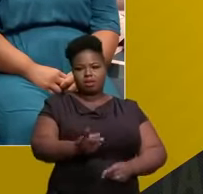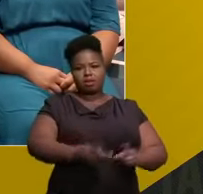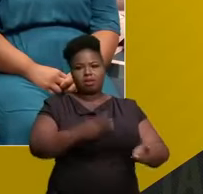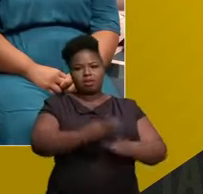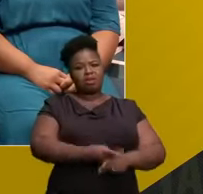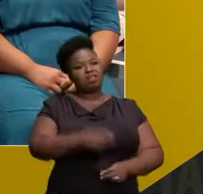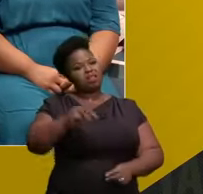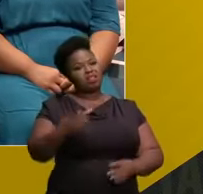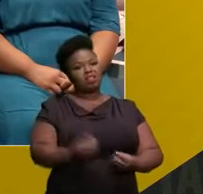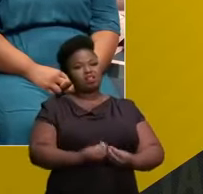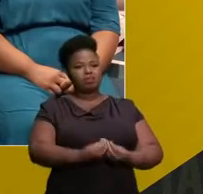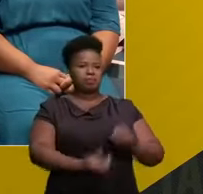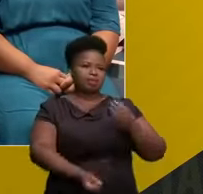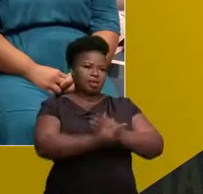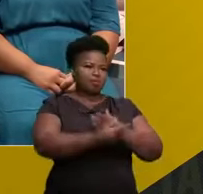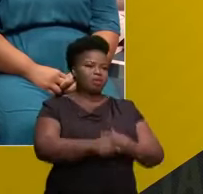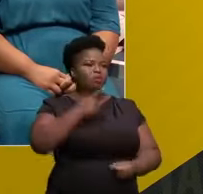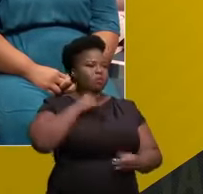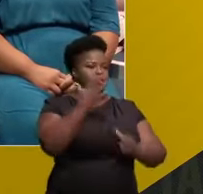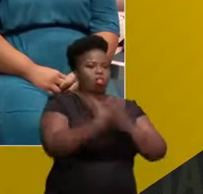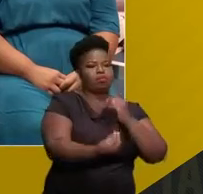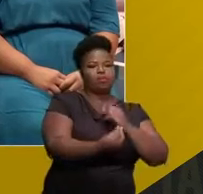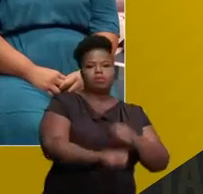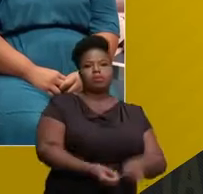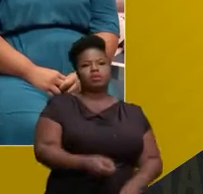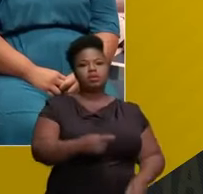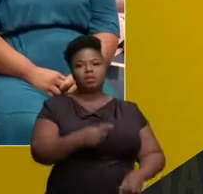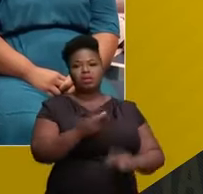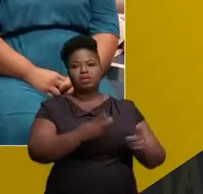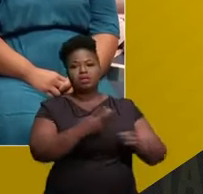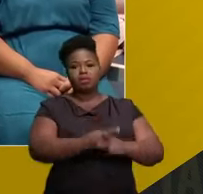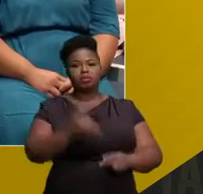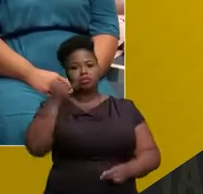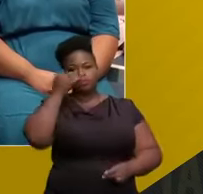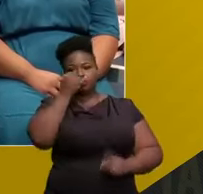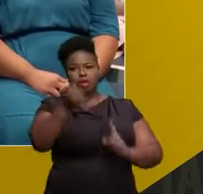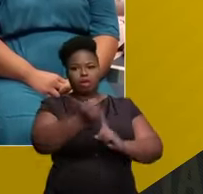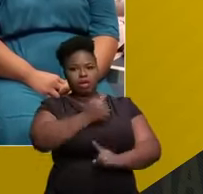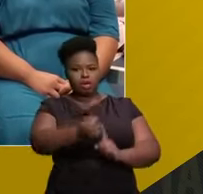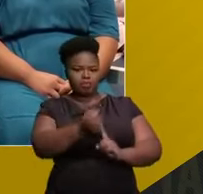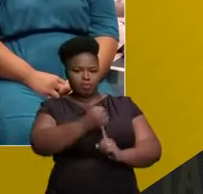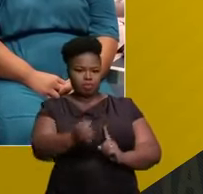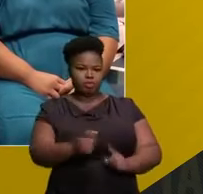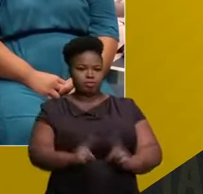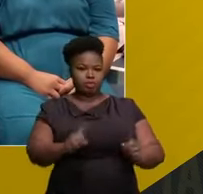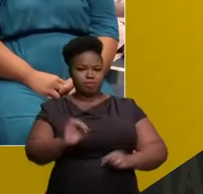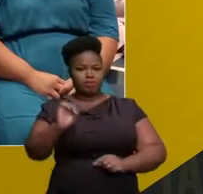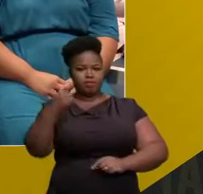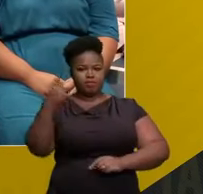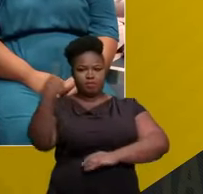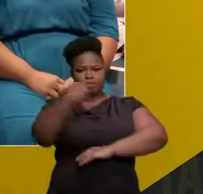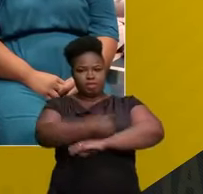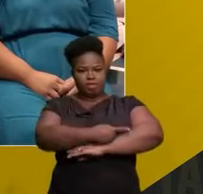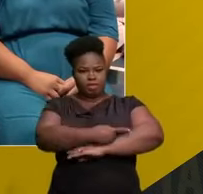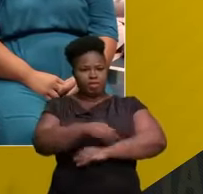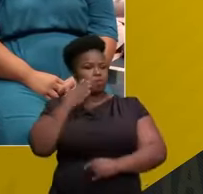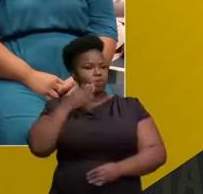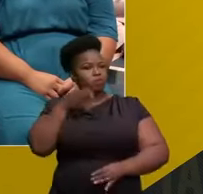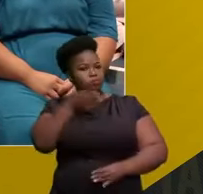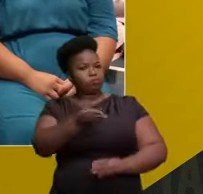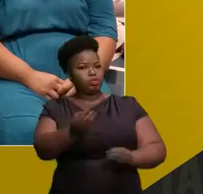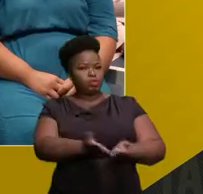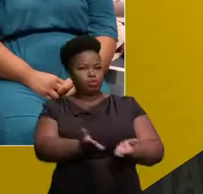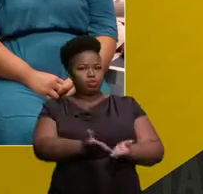things happen aside from that. The drug abuse is a reality. Yes. But on my first day at the school I was